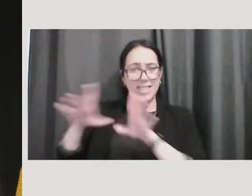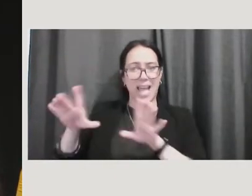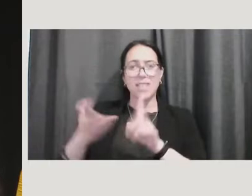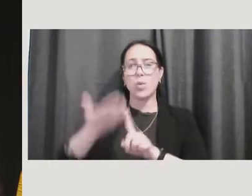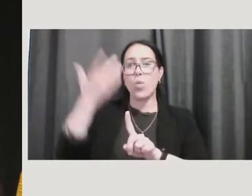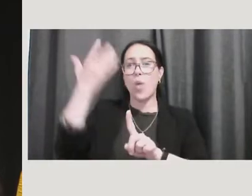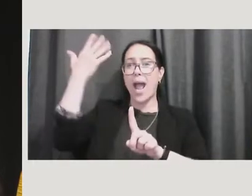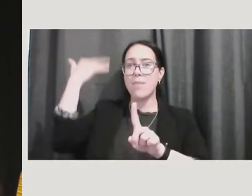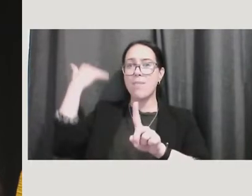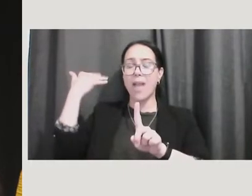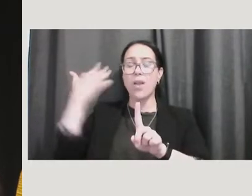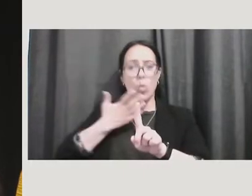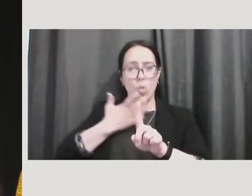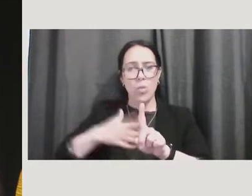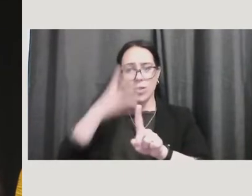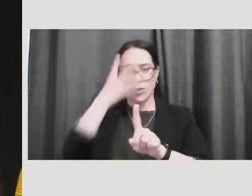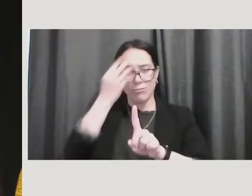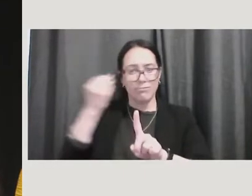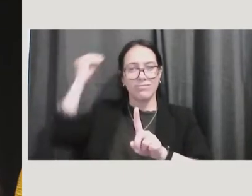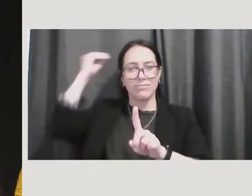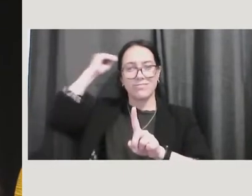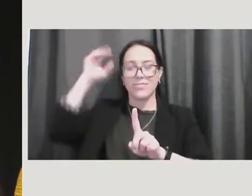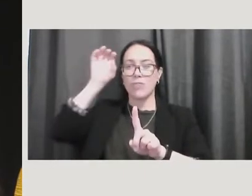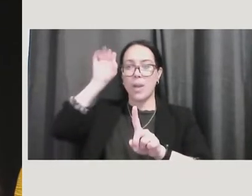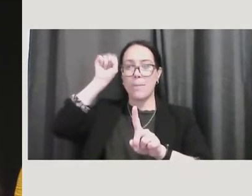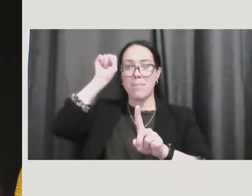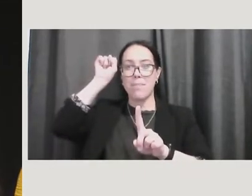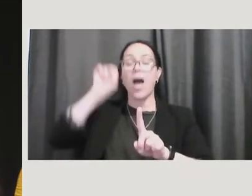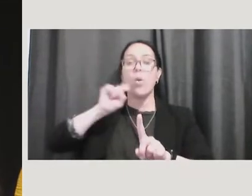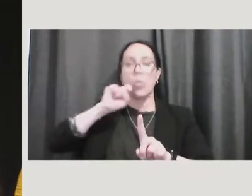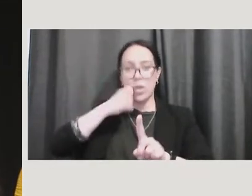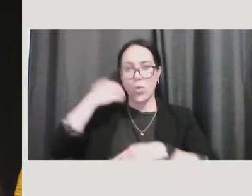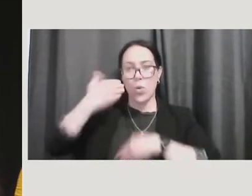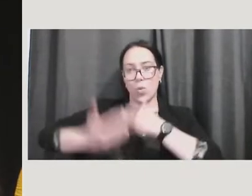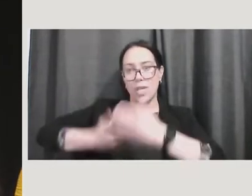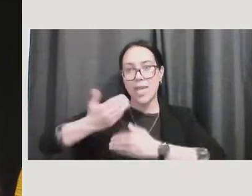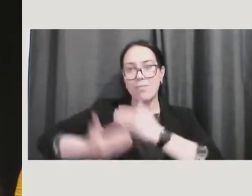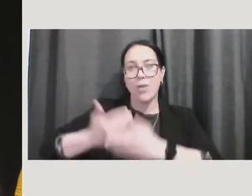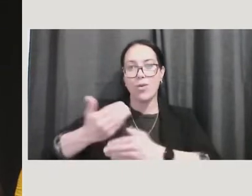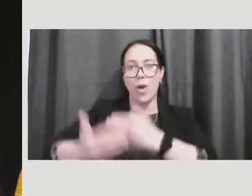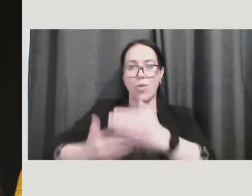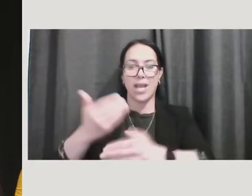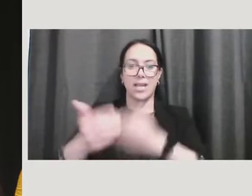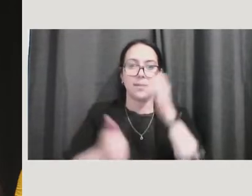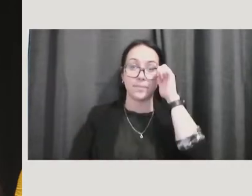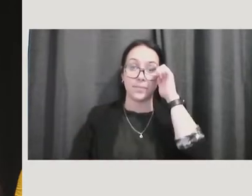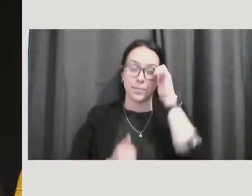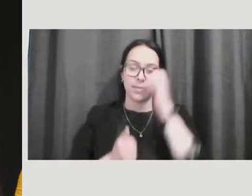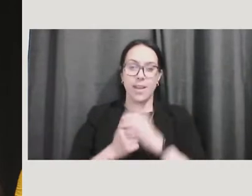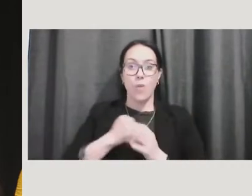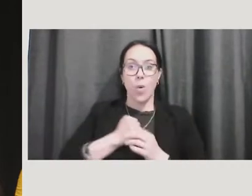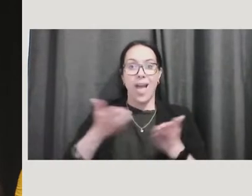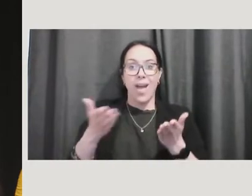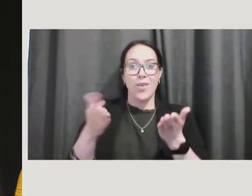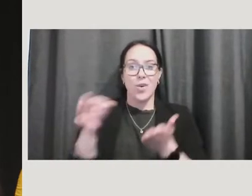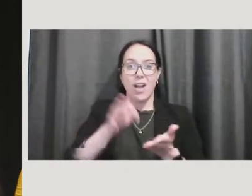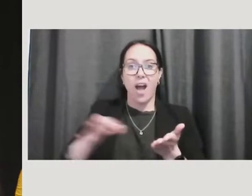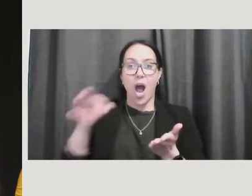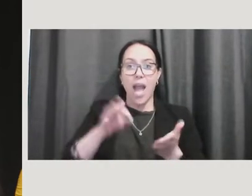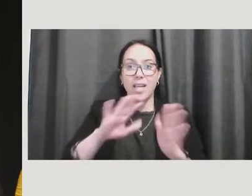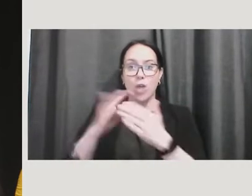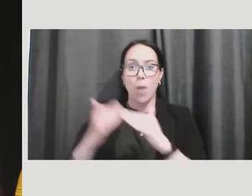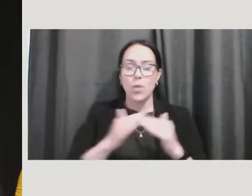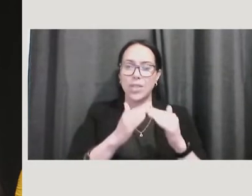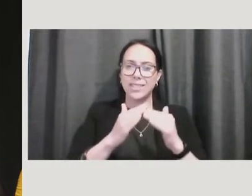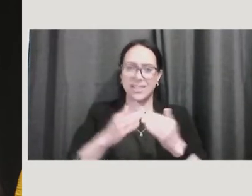teaching and we will keep on going for our Cook Islands Community we are the